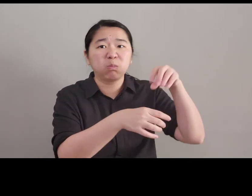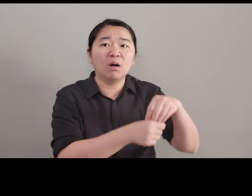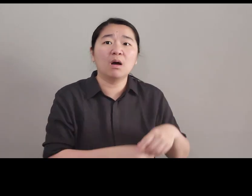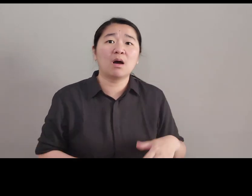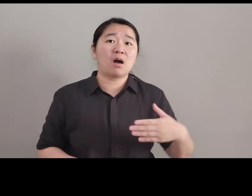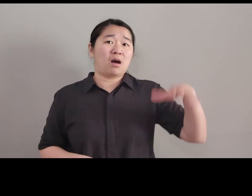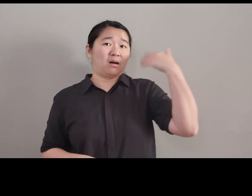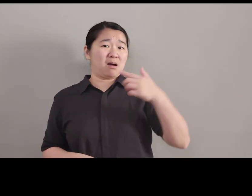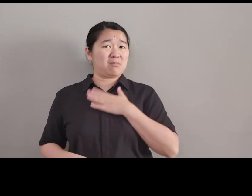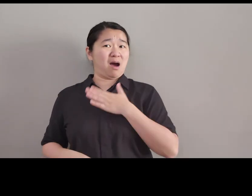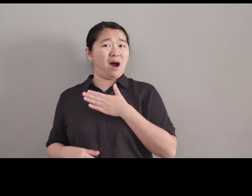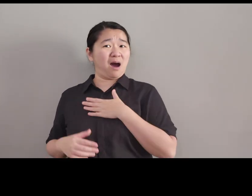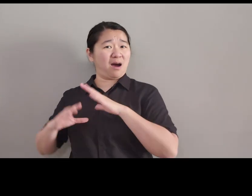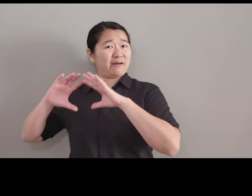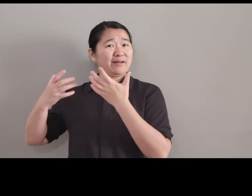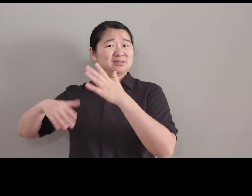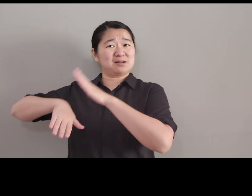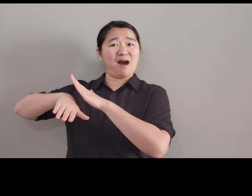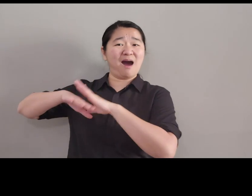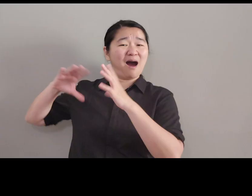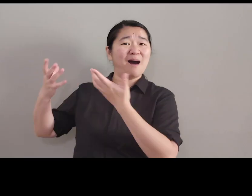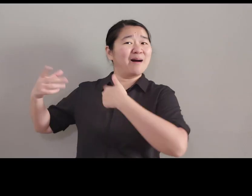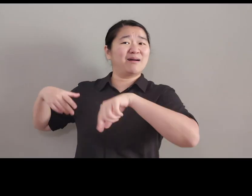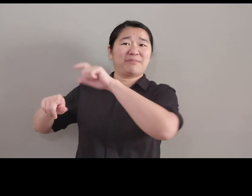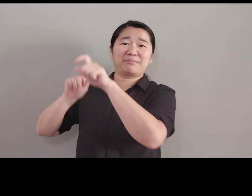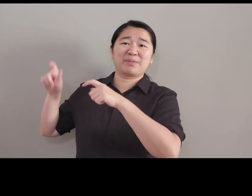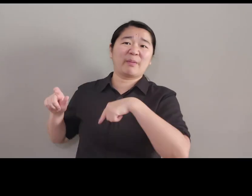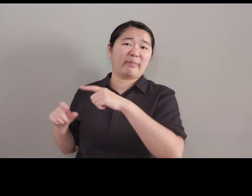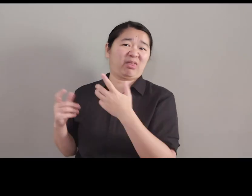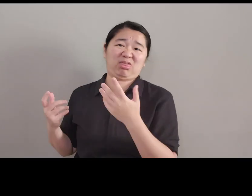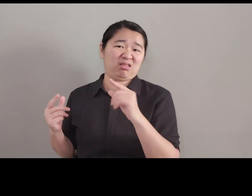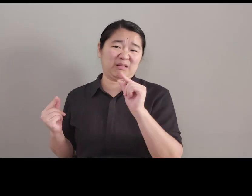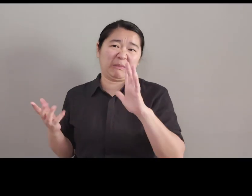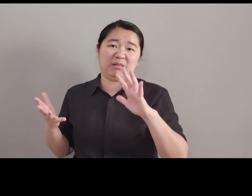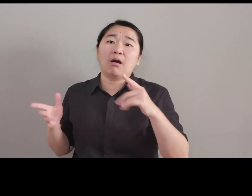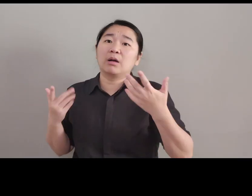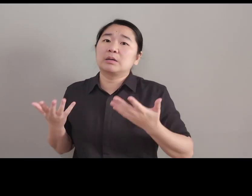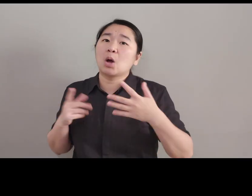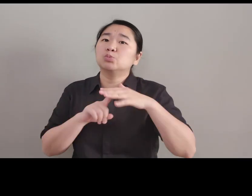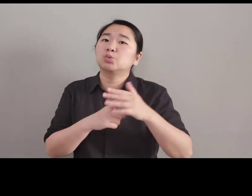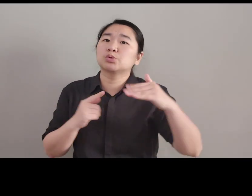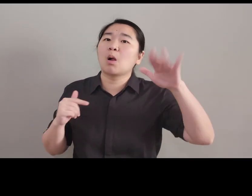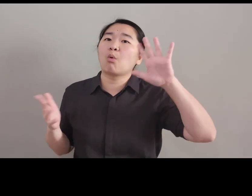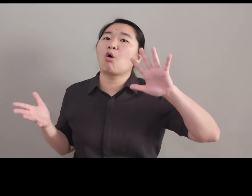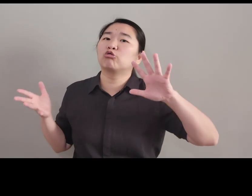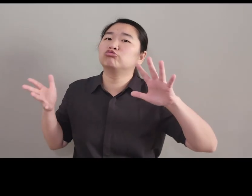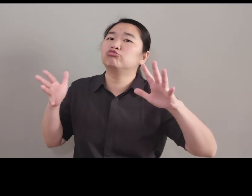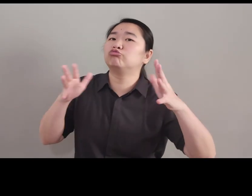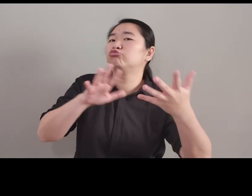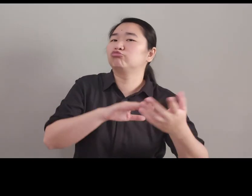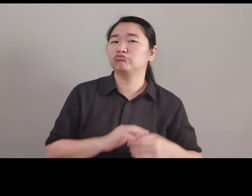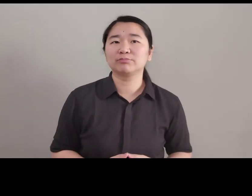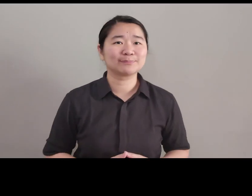So I have my hopes that maybe we do see a little bit of a society shift. We have a question from the audience here. If